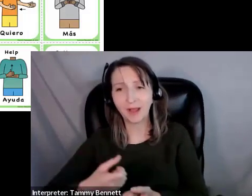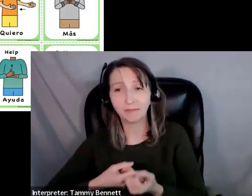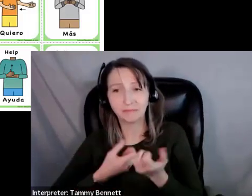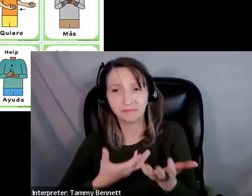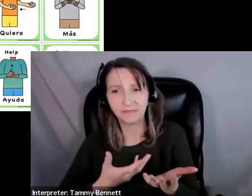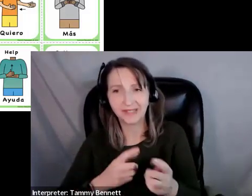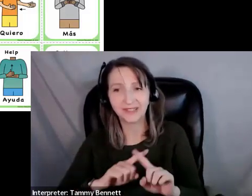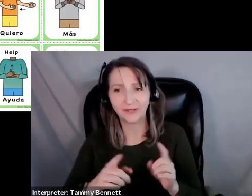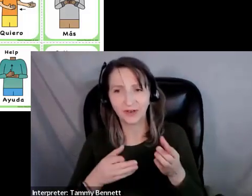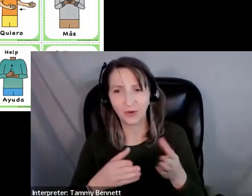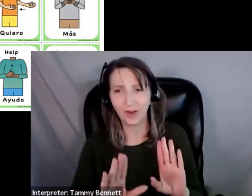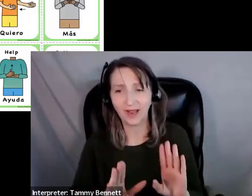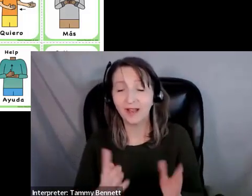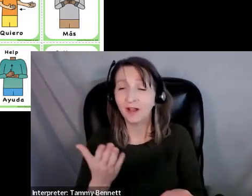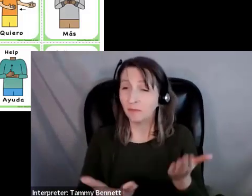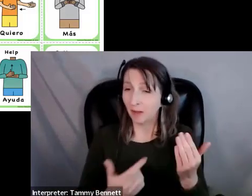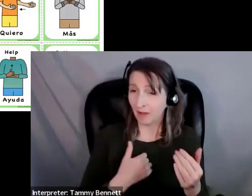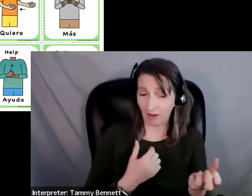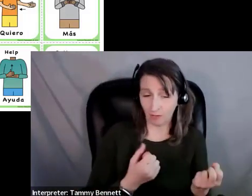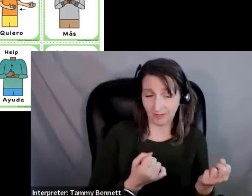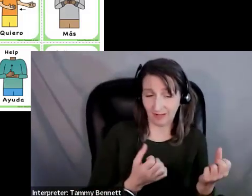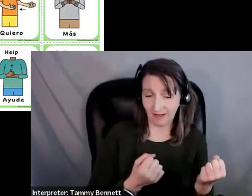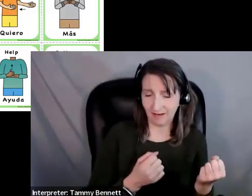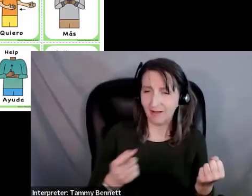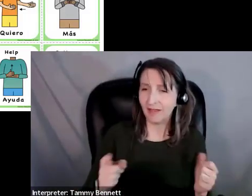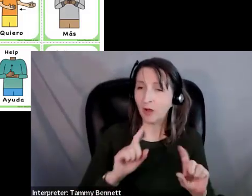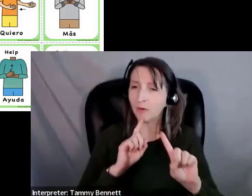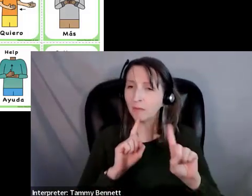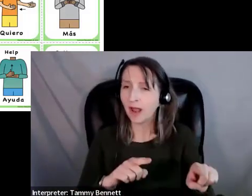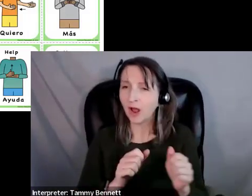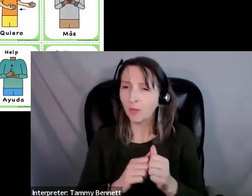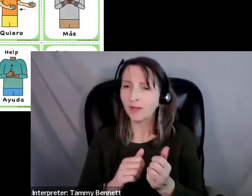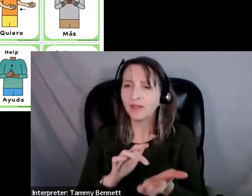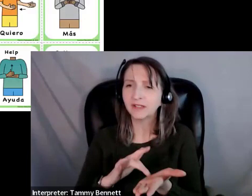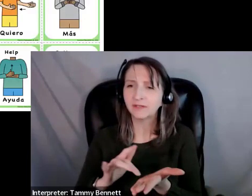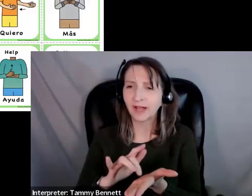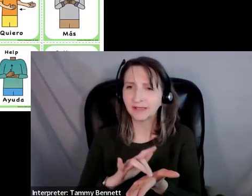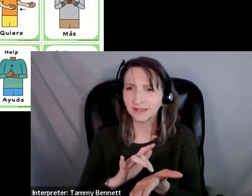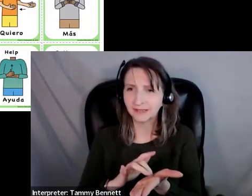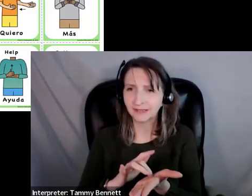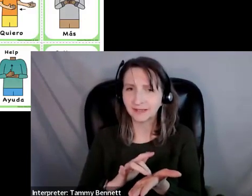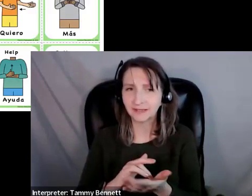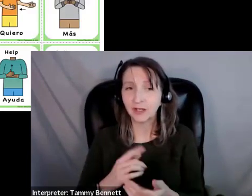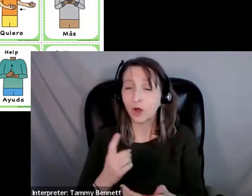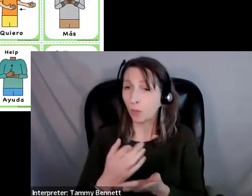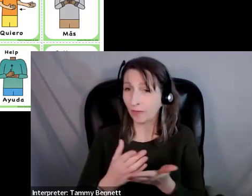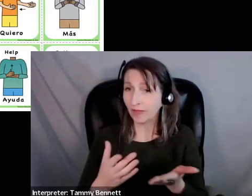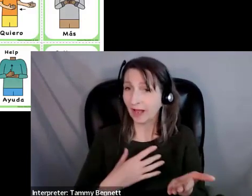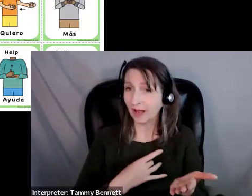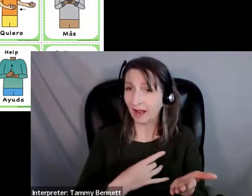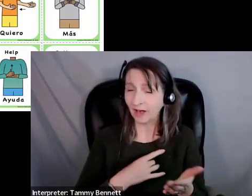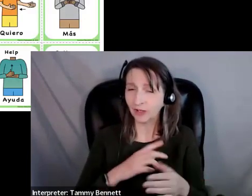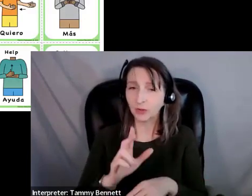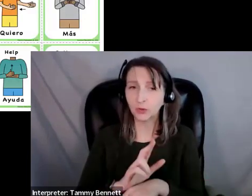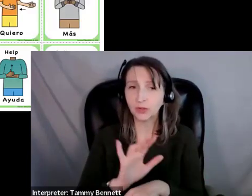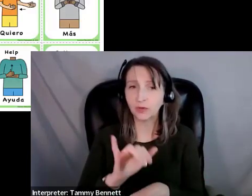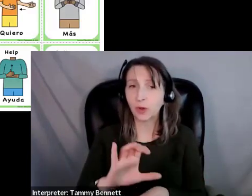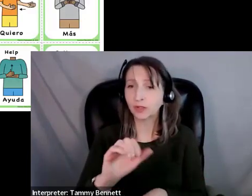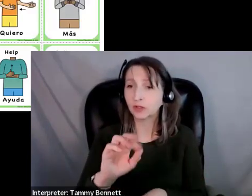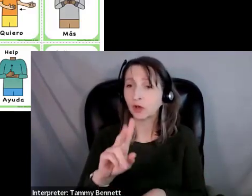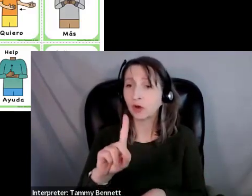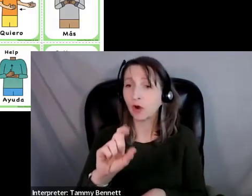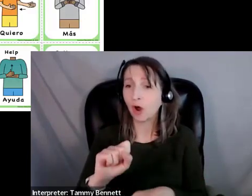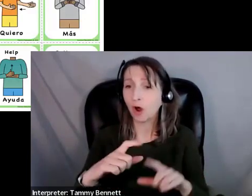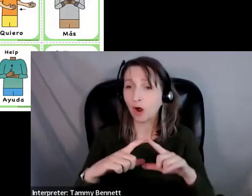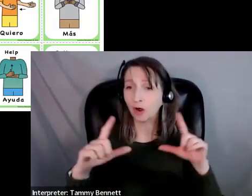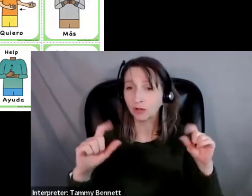something, but then they may reply using their device. And something that I really do like to use is these types of cards here. So